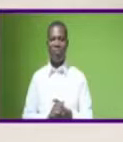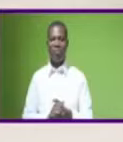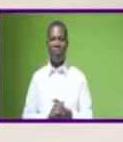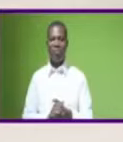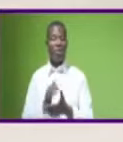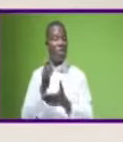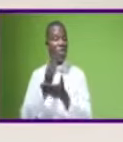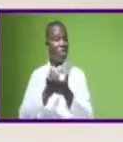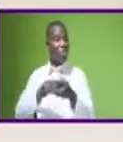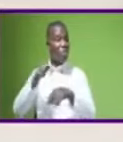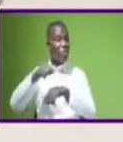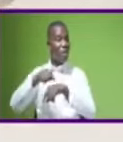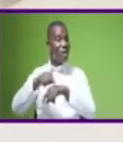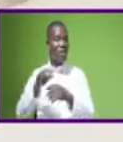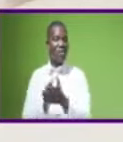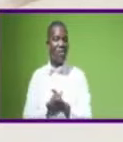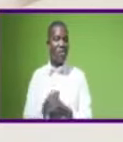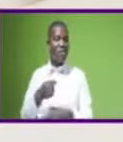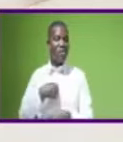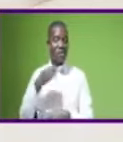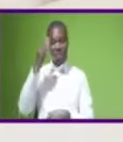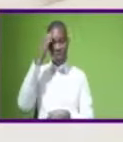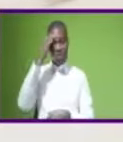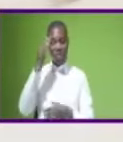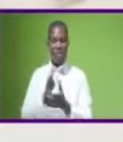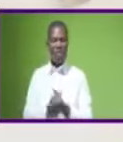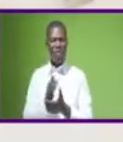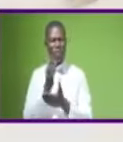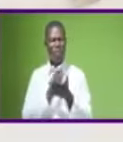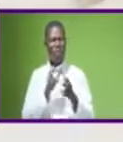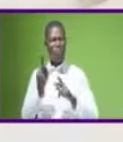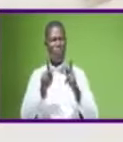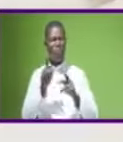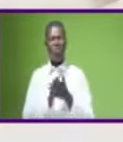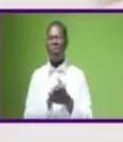I told you, be a memo, Mono, sir. Momo be Momo